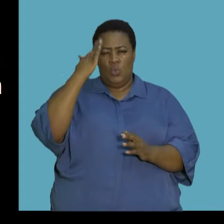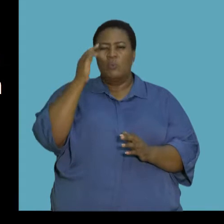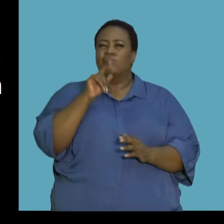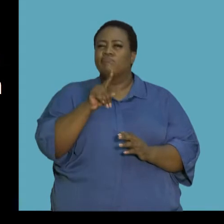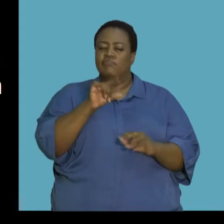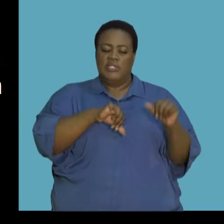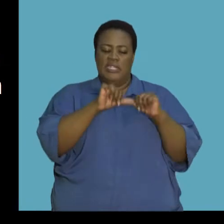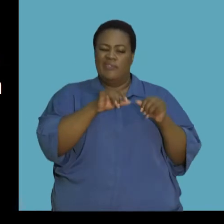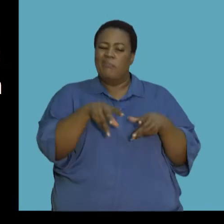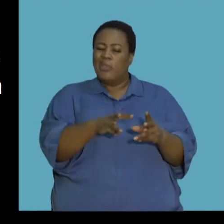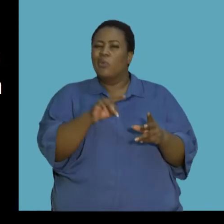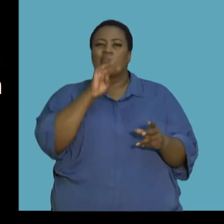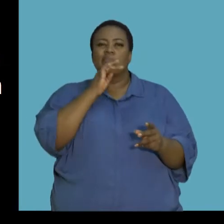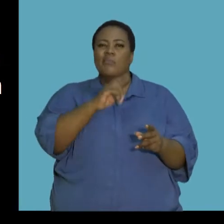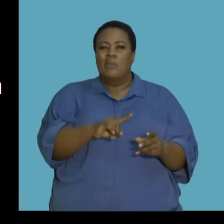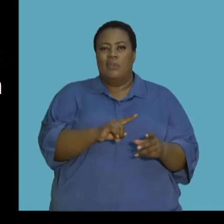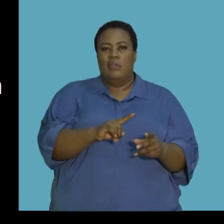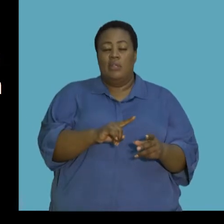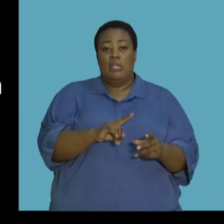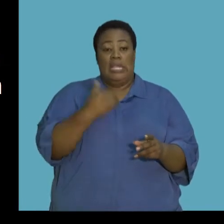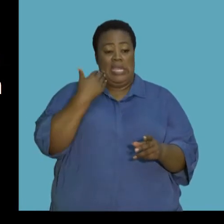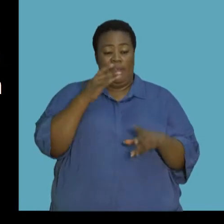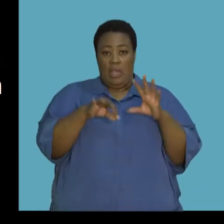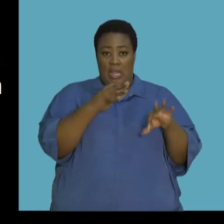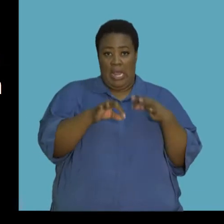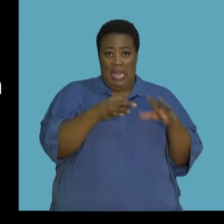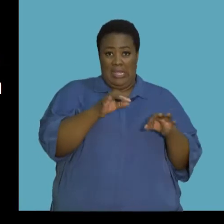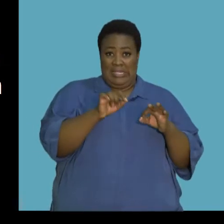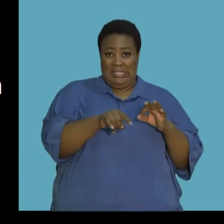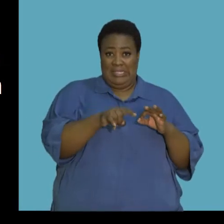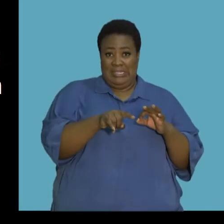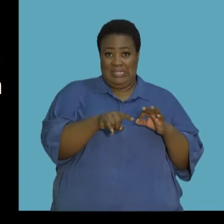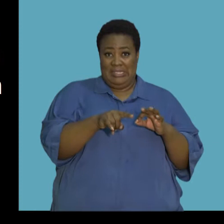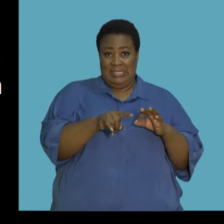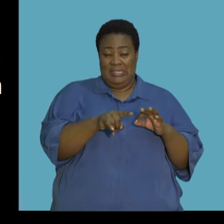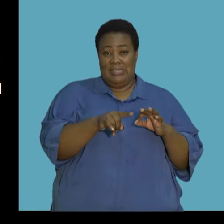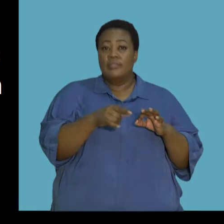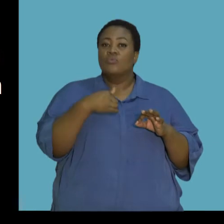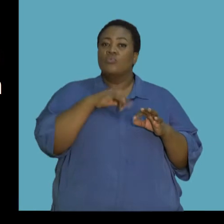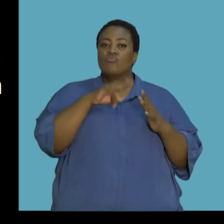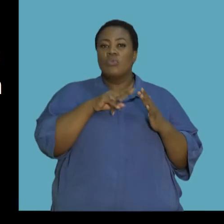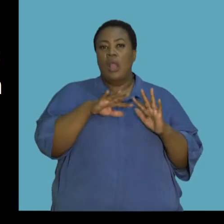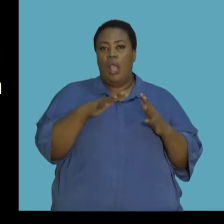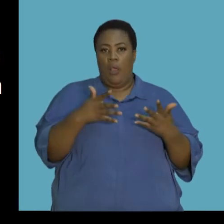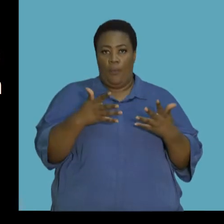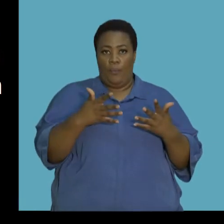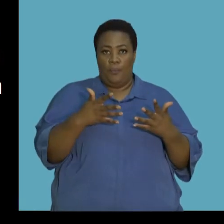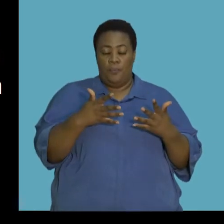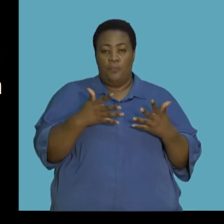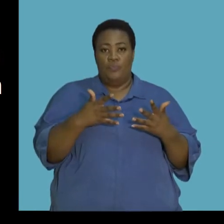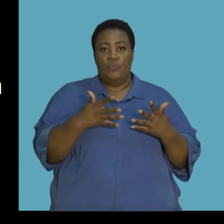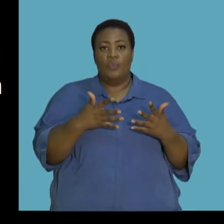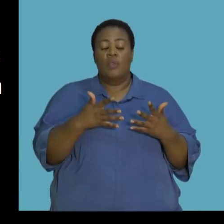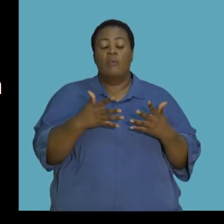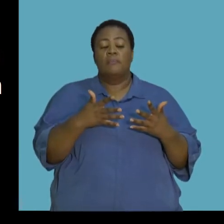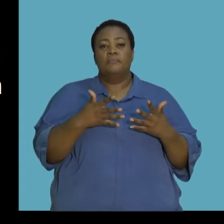scientific method. So if we were to analyze this and unpack this concept, we would read as follows. The scientific method is